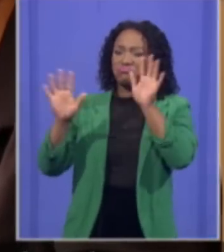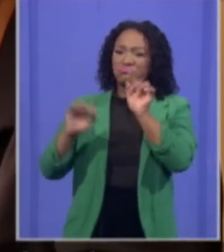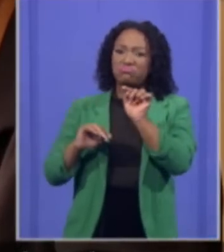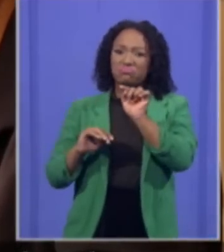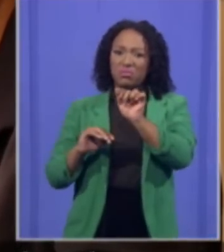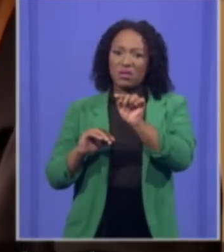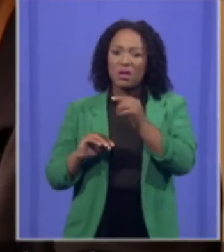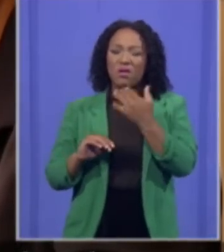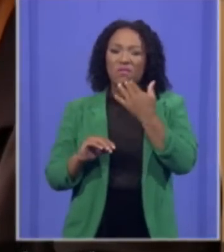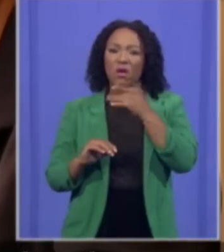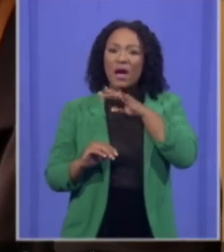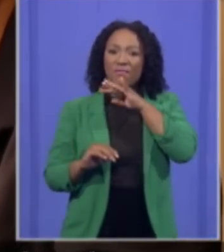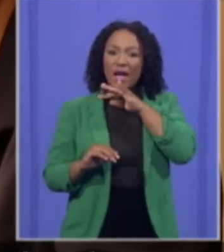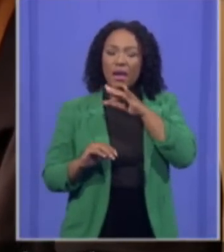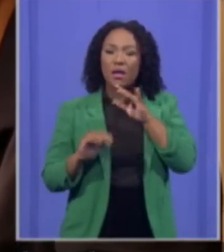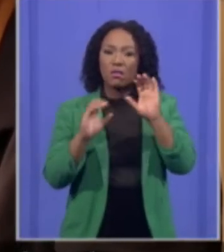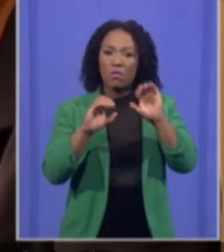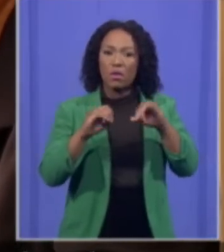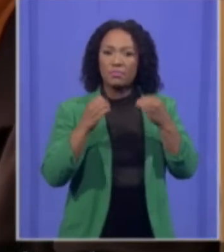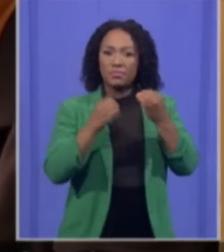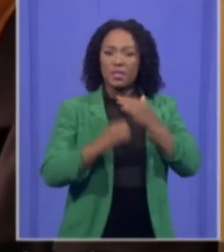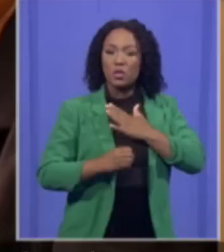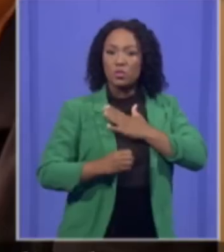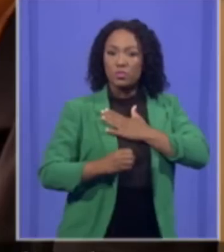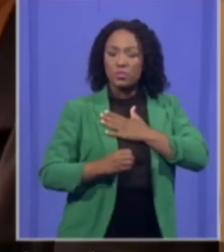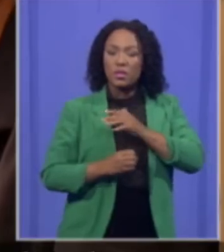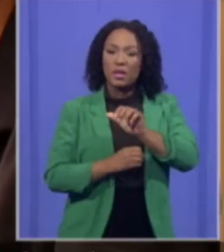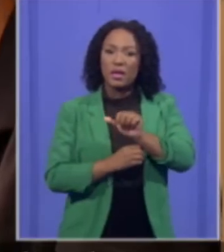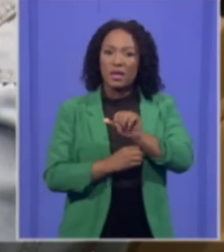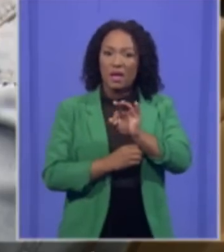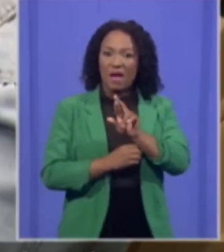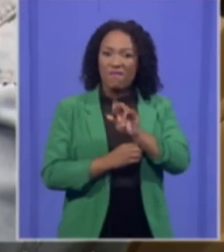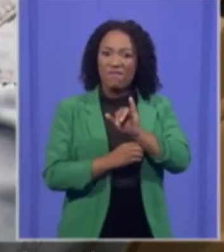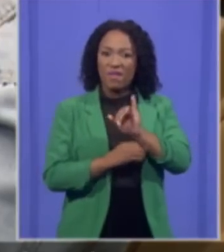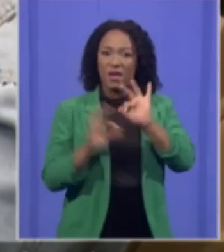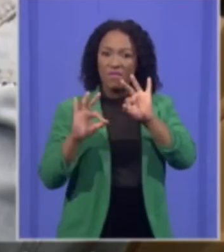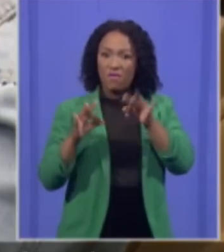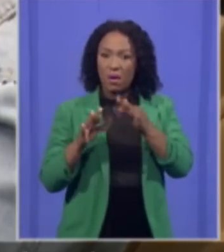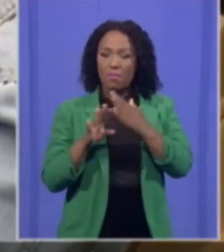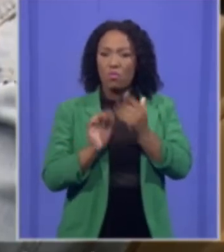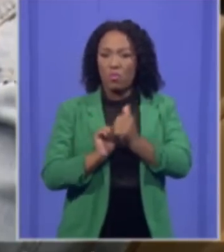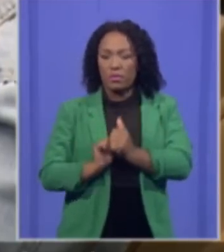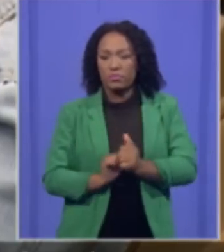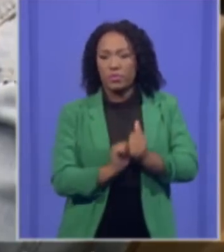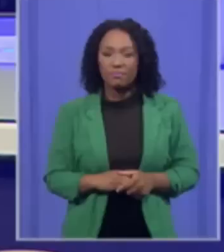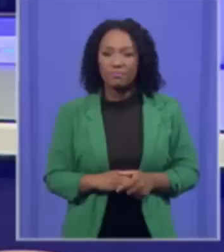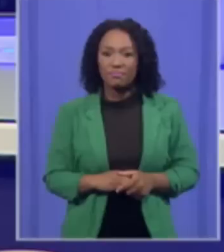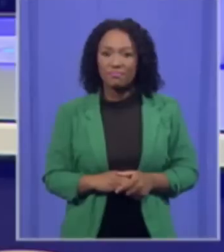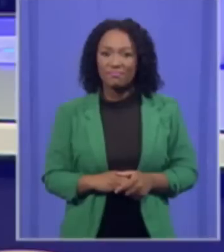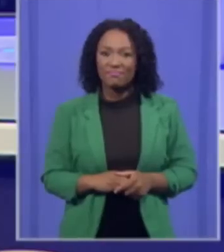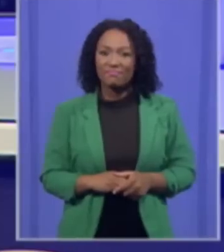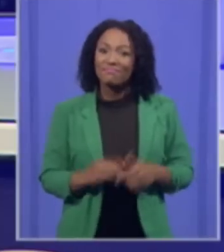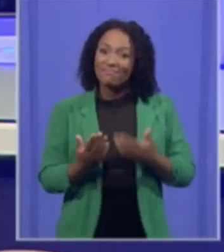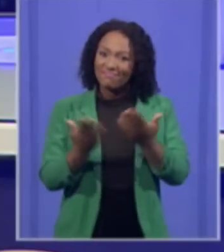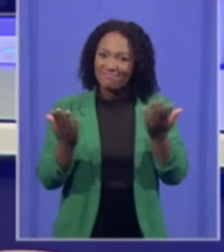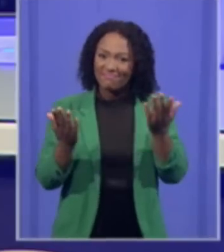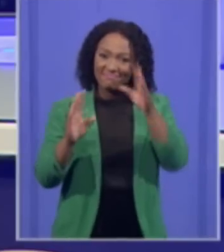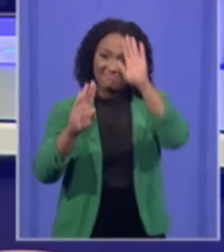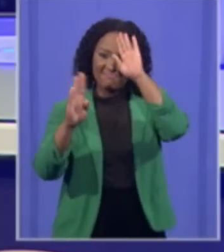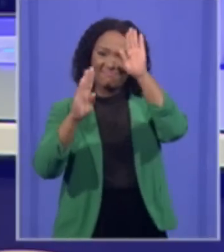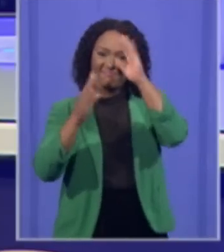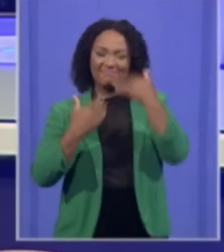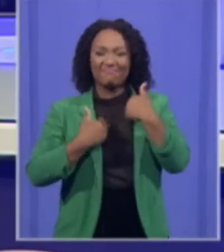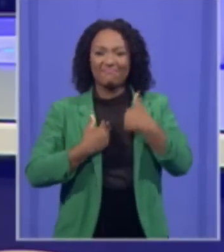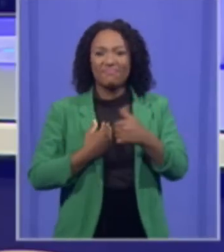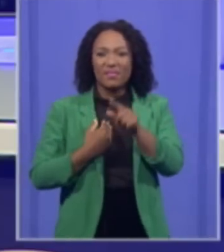ya maafrikanere ya Solidarity le AfriForum le badirišani mmogo le yona. Bagesho thobela